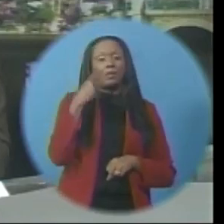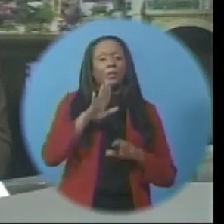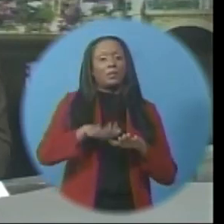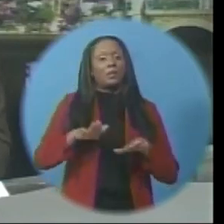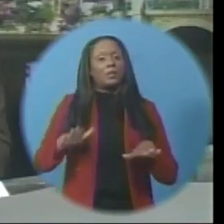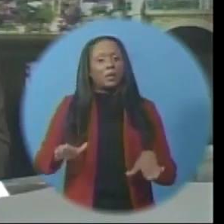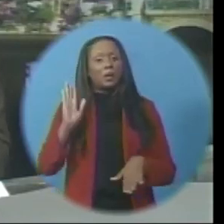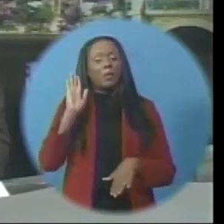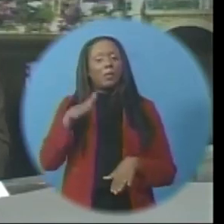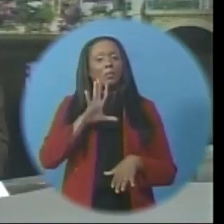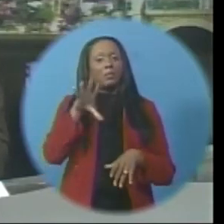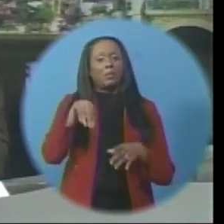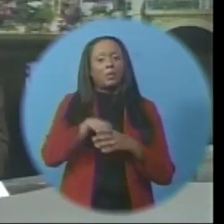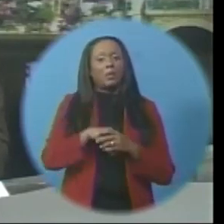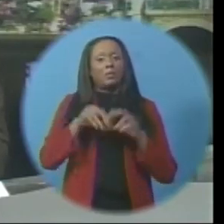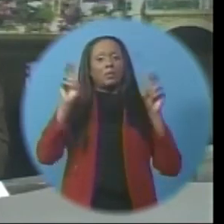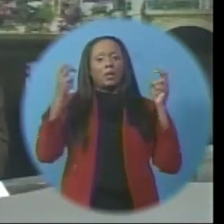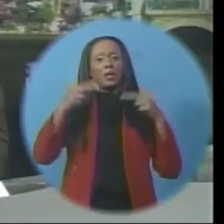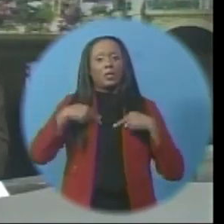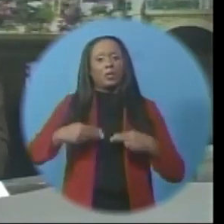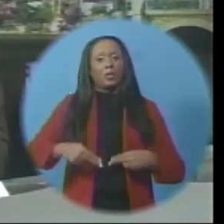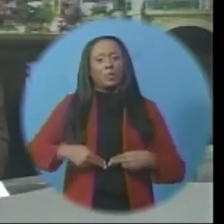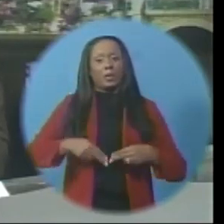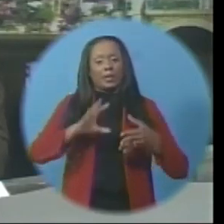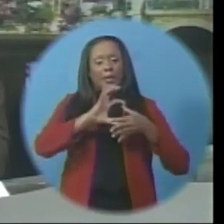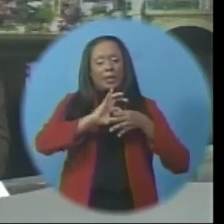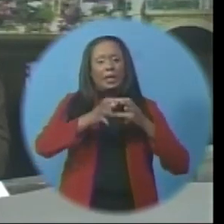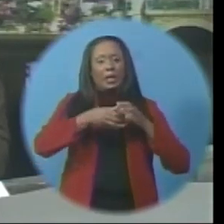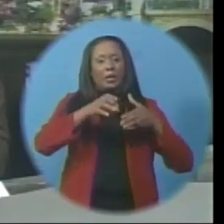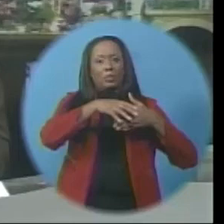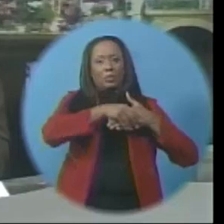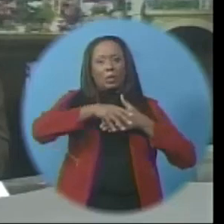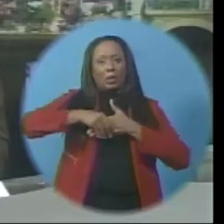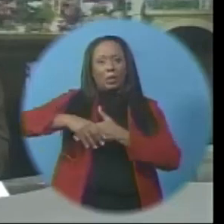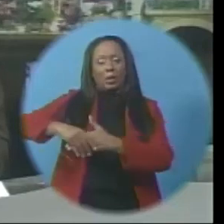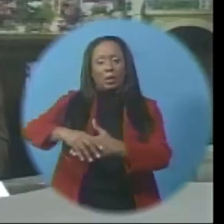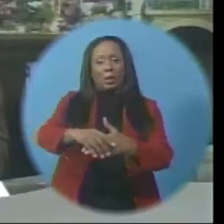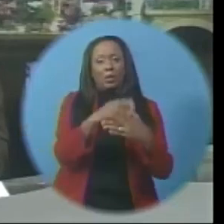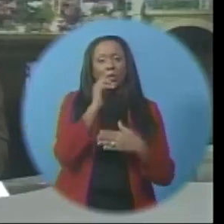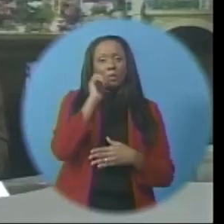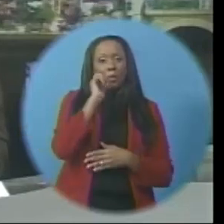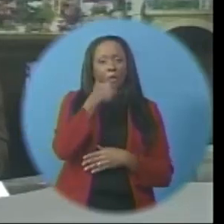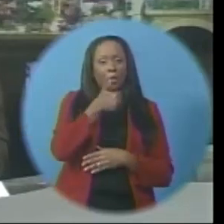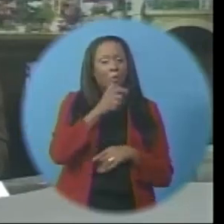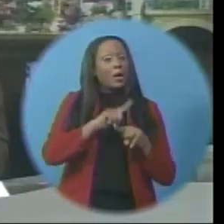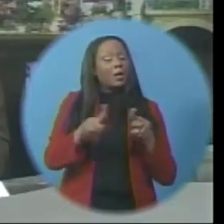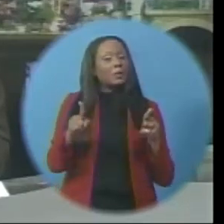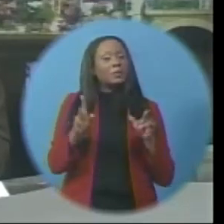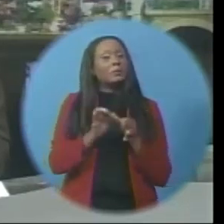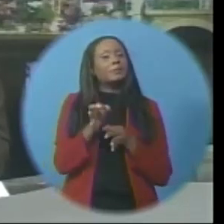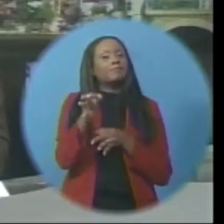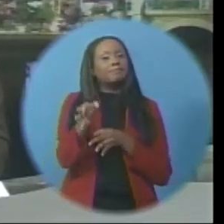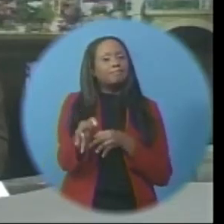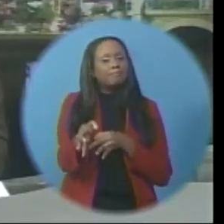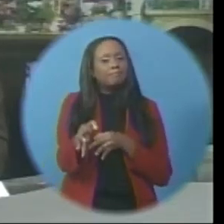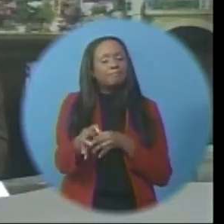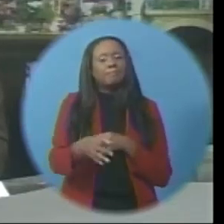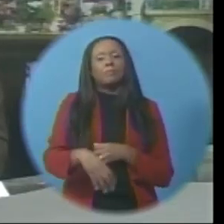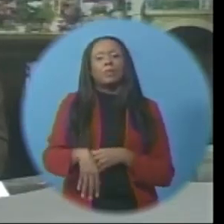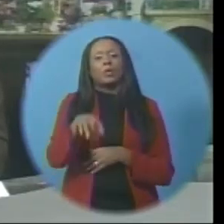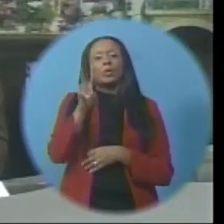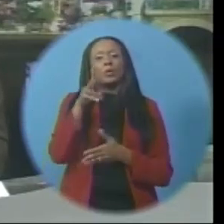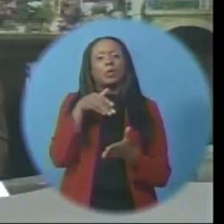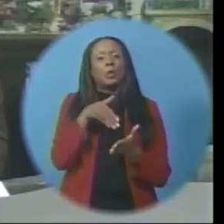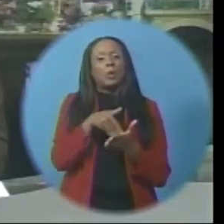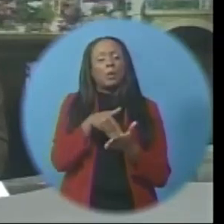expected to participate in a human chain link tomorrow morning are advised that it has been postponed. The 2,000 school